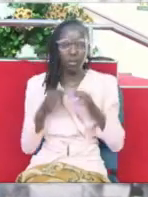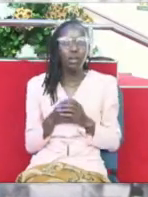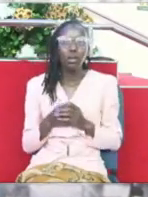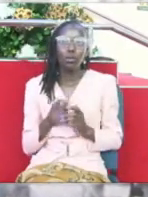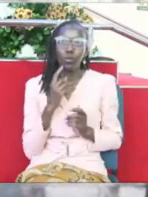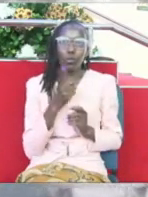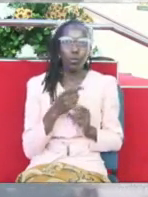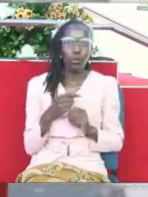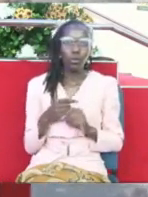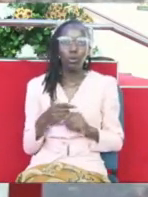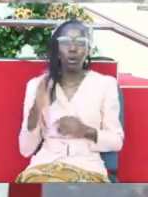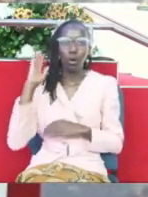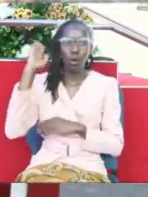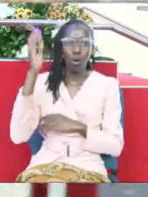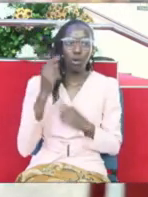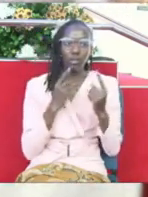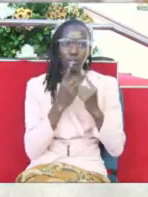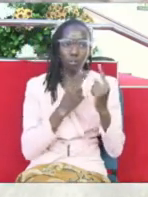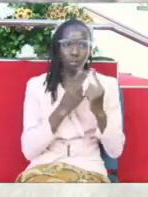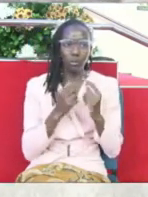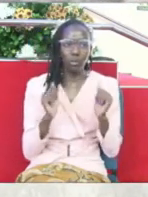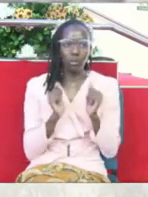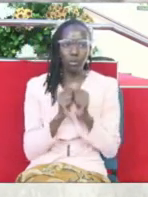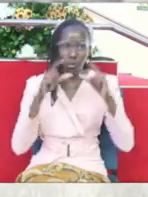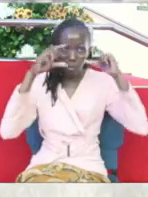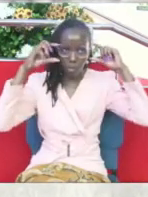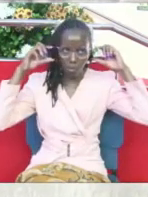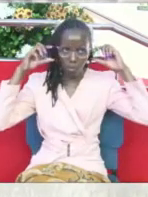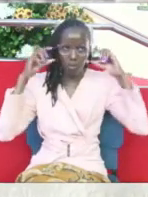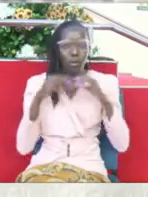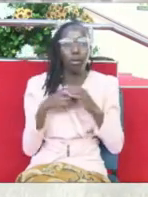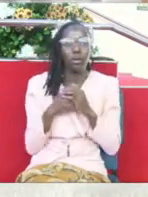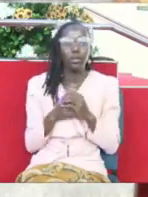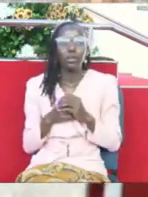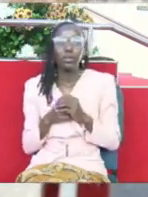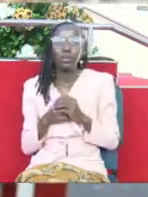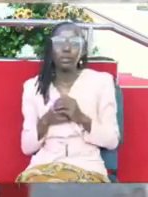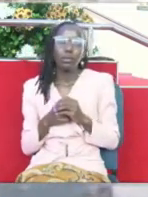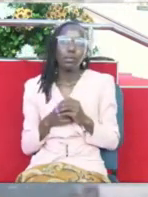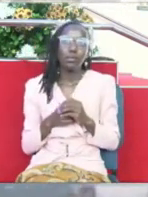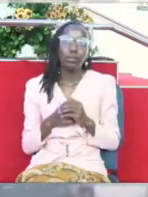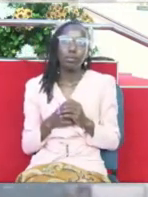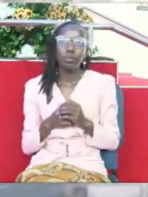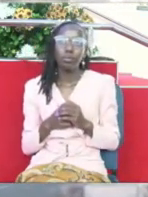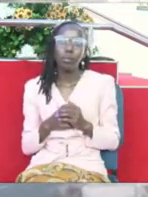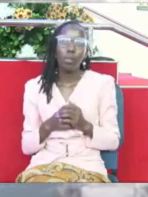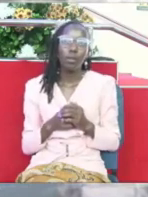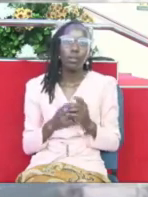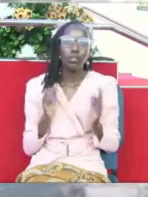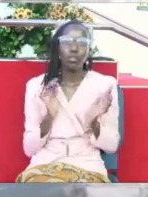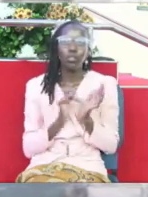have conversation upon conversation. Na wakawa na mazungumzo. Then the Lord is telling him, I want to send you. Naye Mungu anamwambia